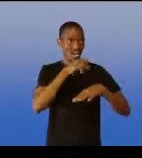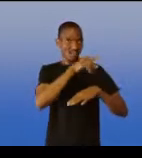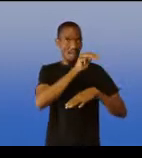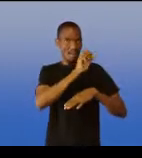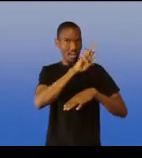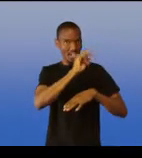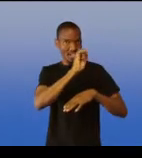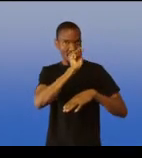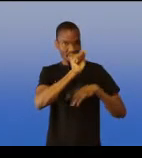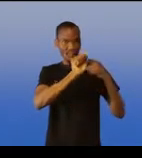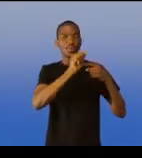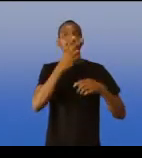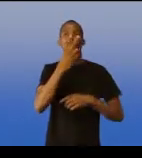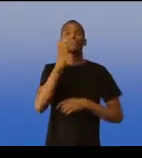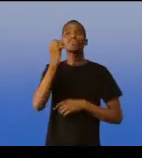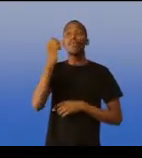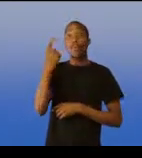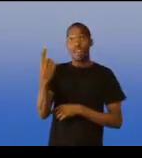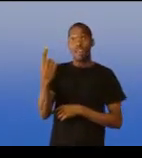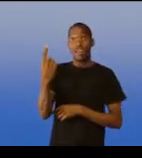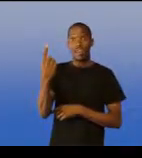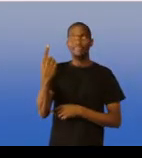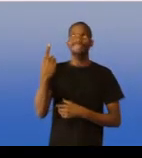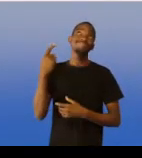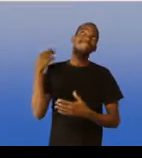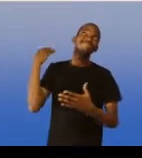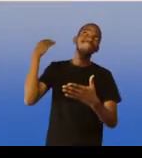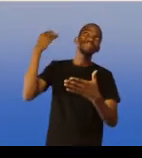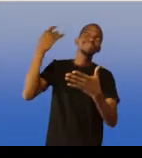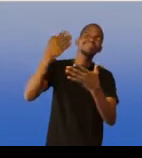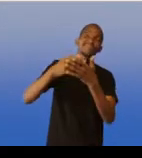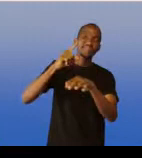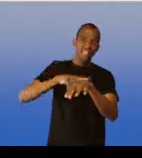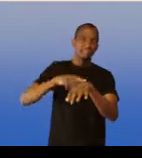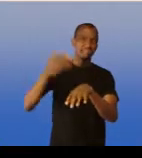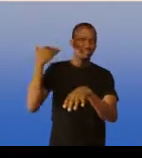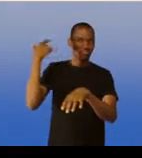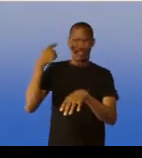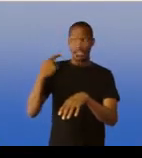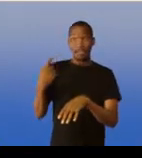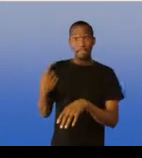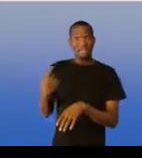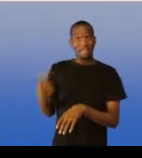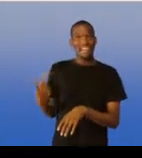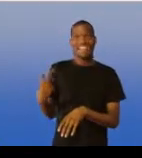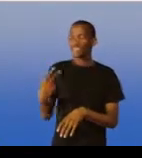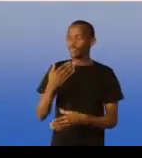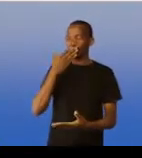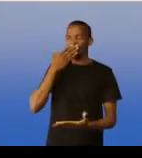in 2001 and since that time we are great